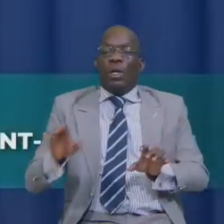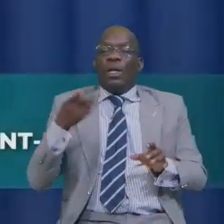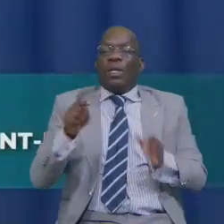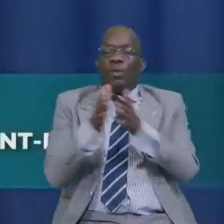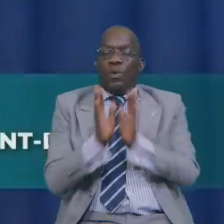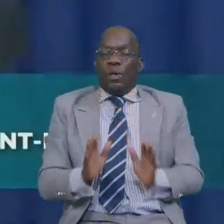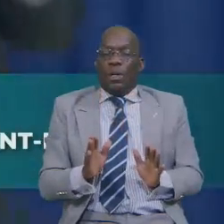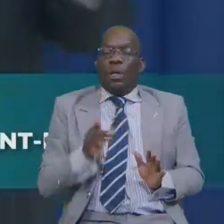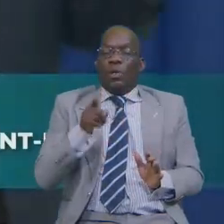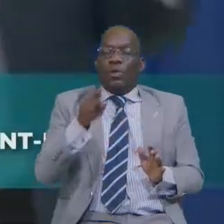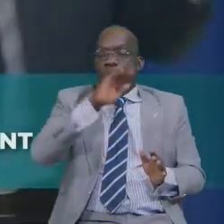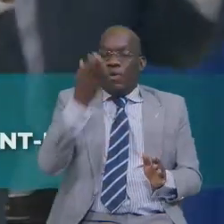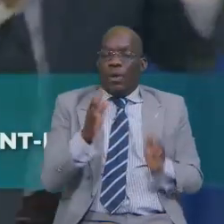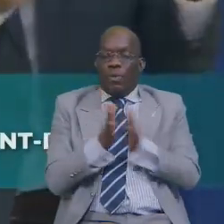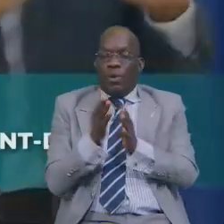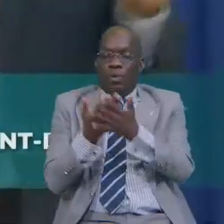you can.